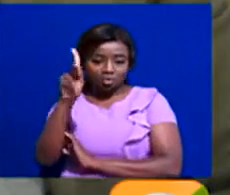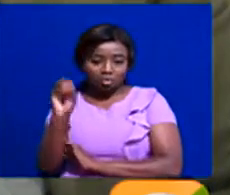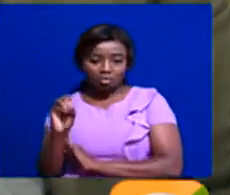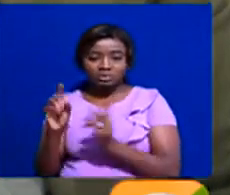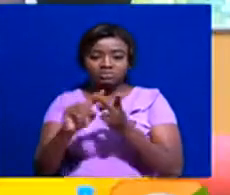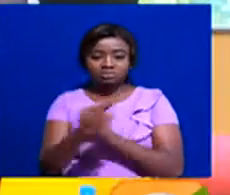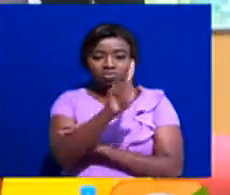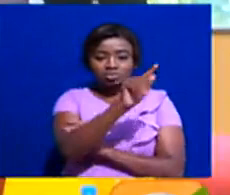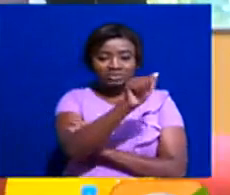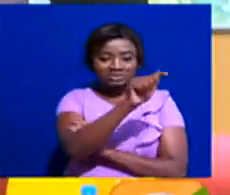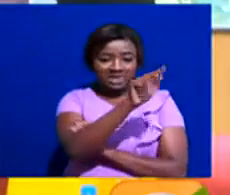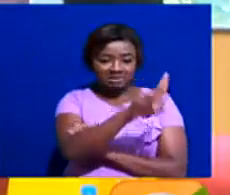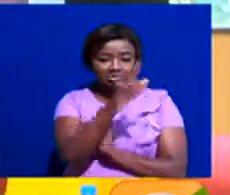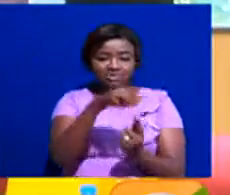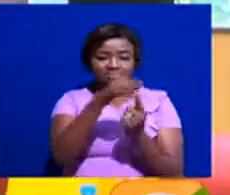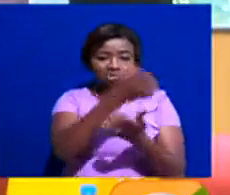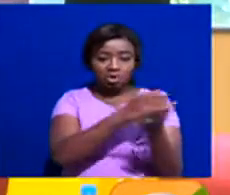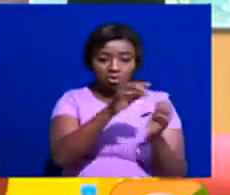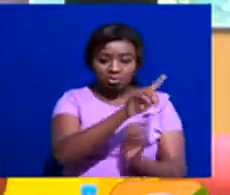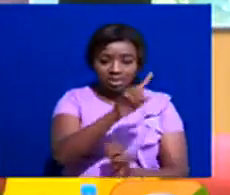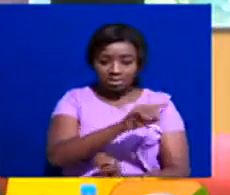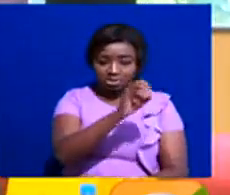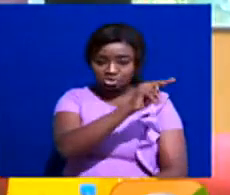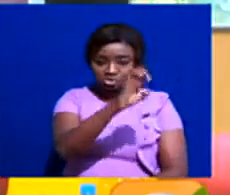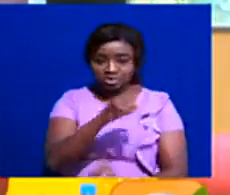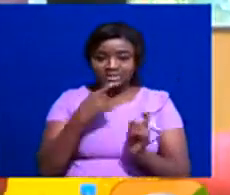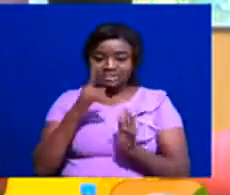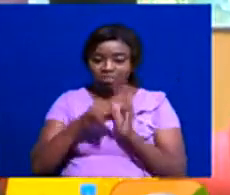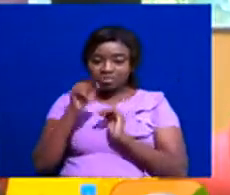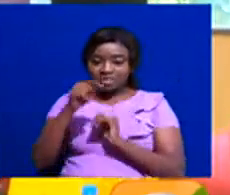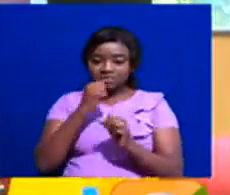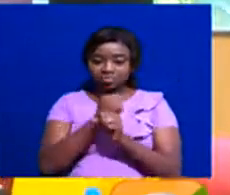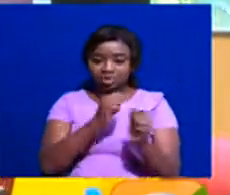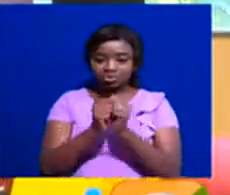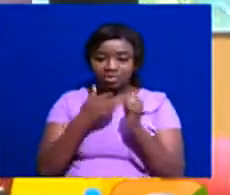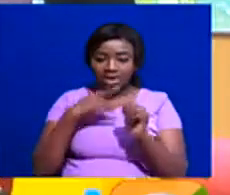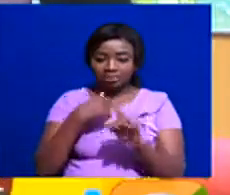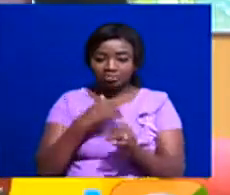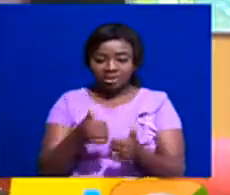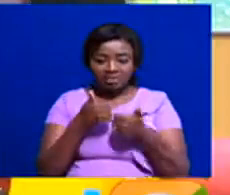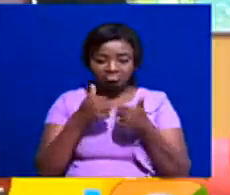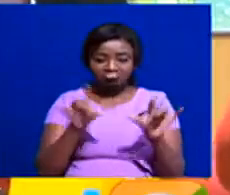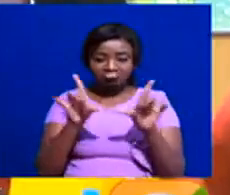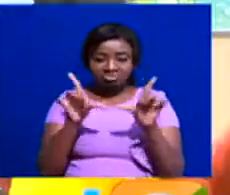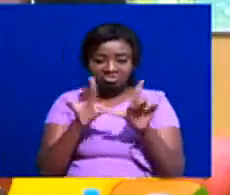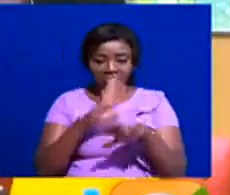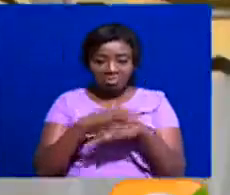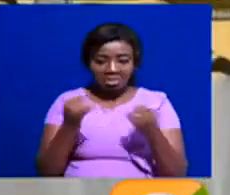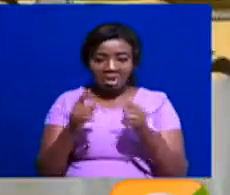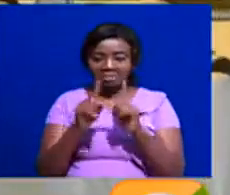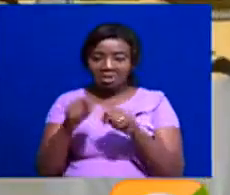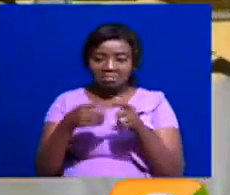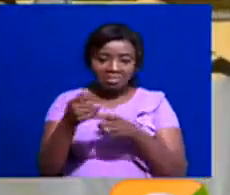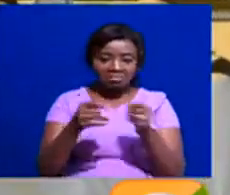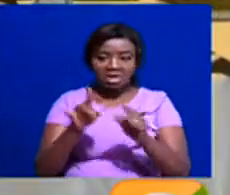Special Economic Zones, the development of a smart city master plan, and the establishment of a smart driving license system to underpin a